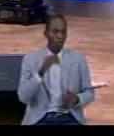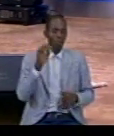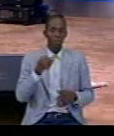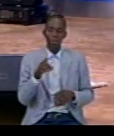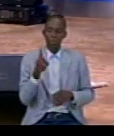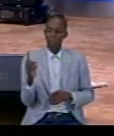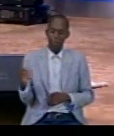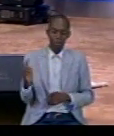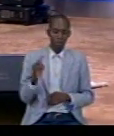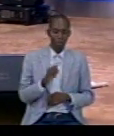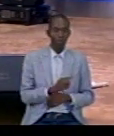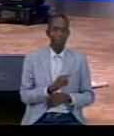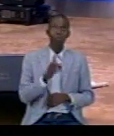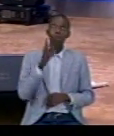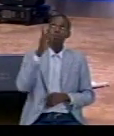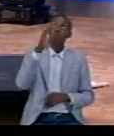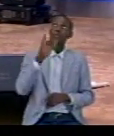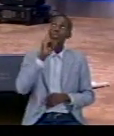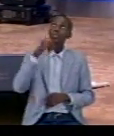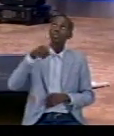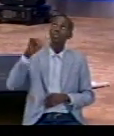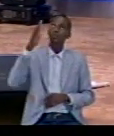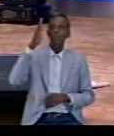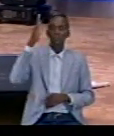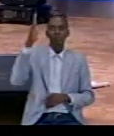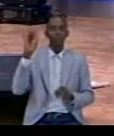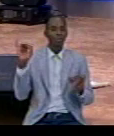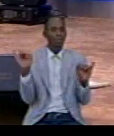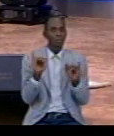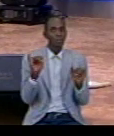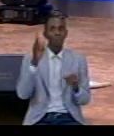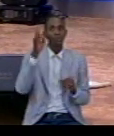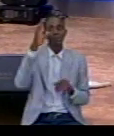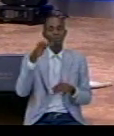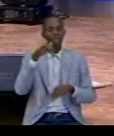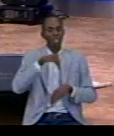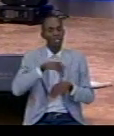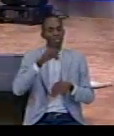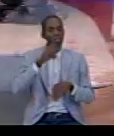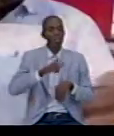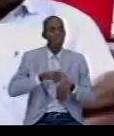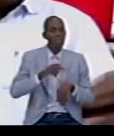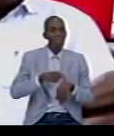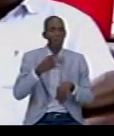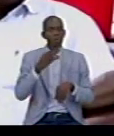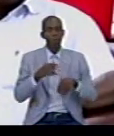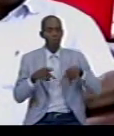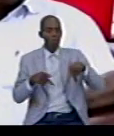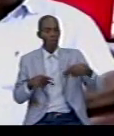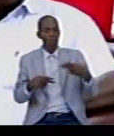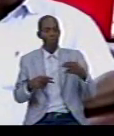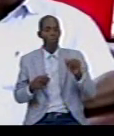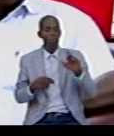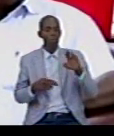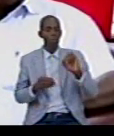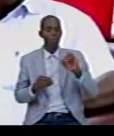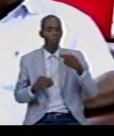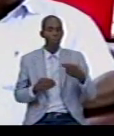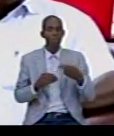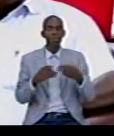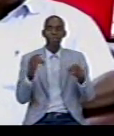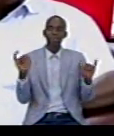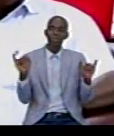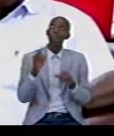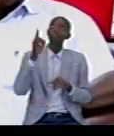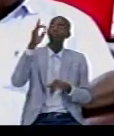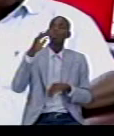one comes, God is still there. The same God at the time of Pharaoh, the same God at the